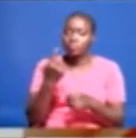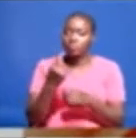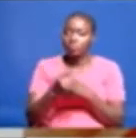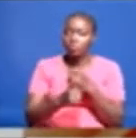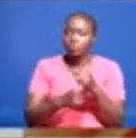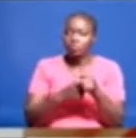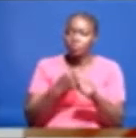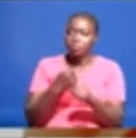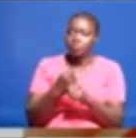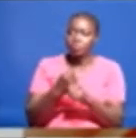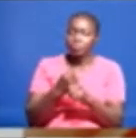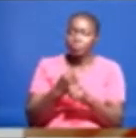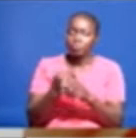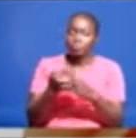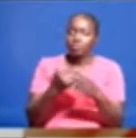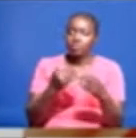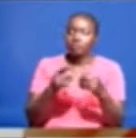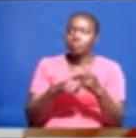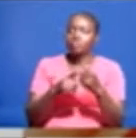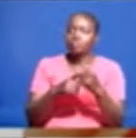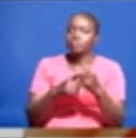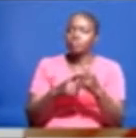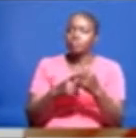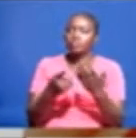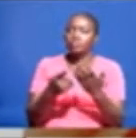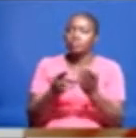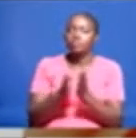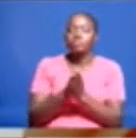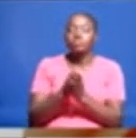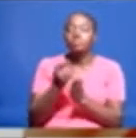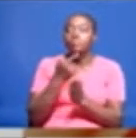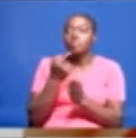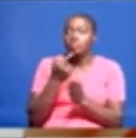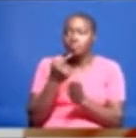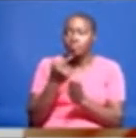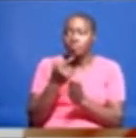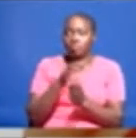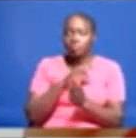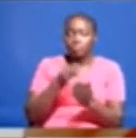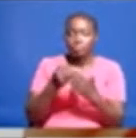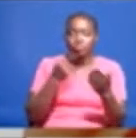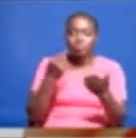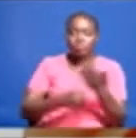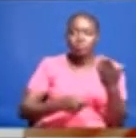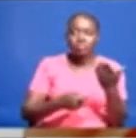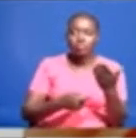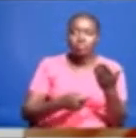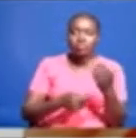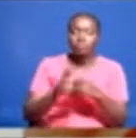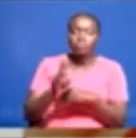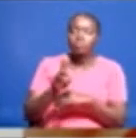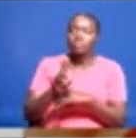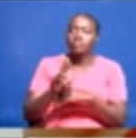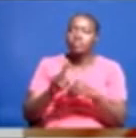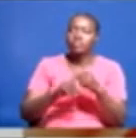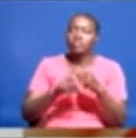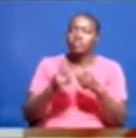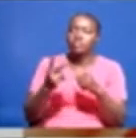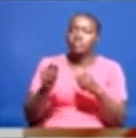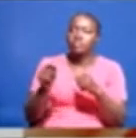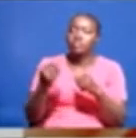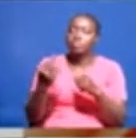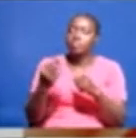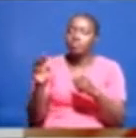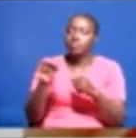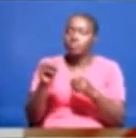to June this year. This, the mortgage says, profit before tax was up 62.3 million in the